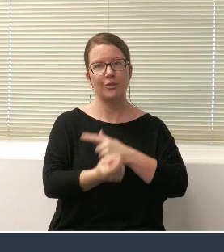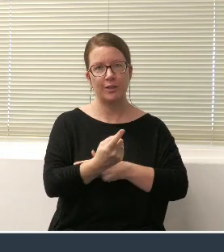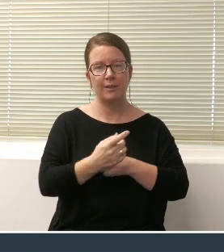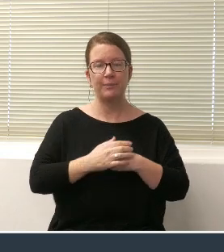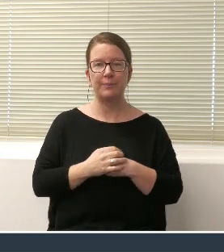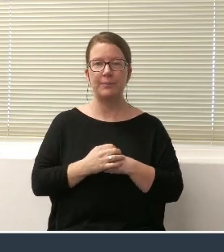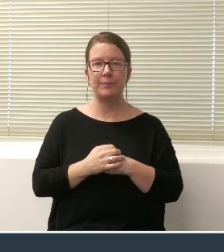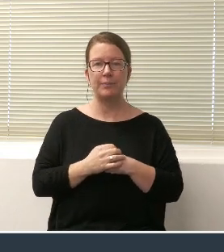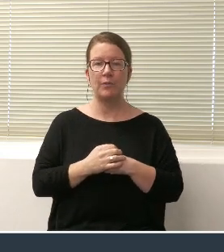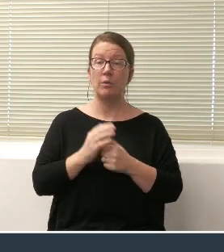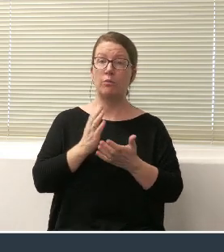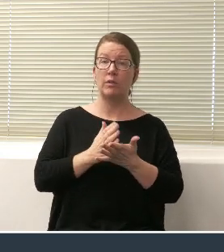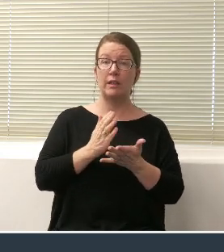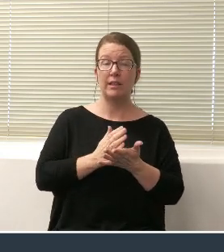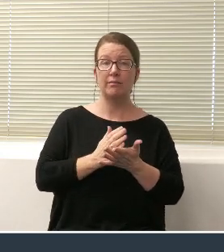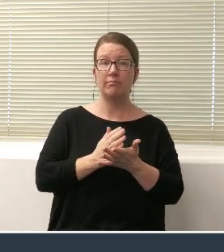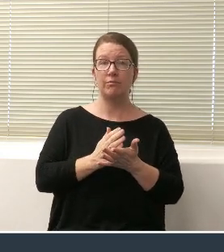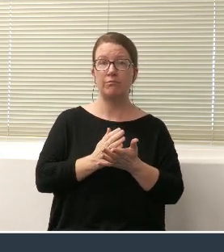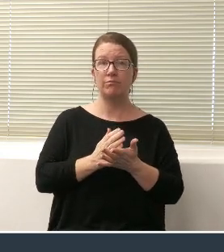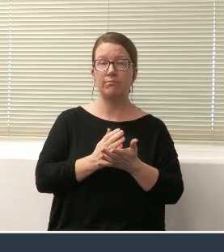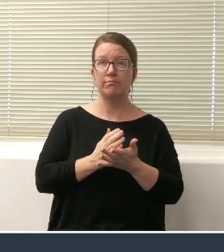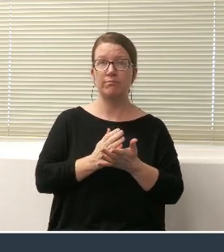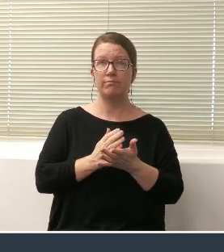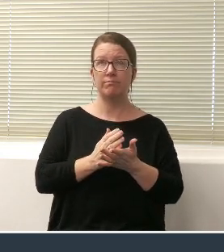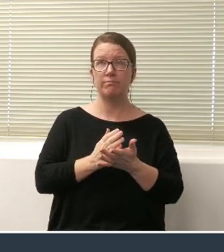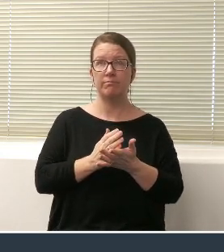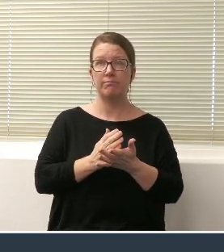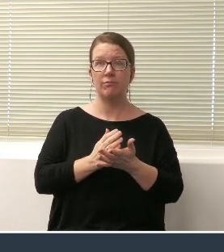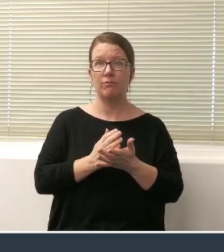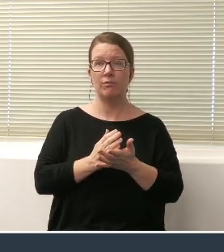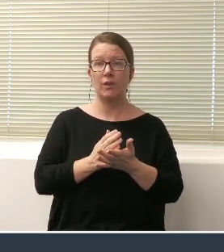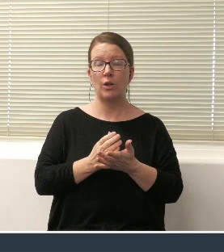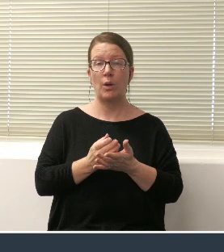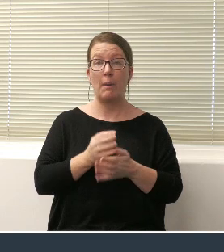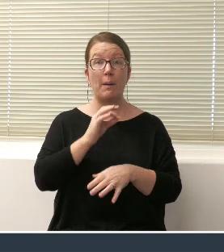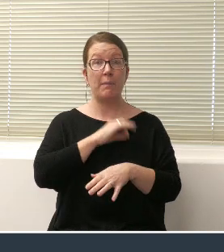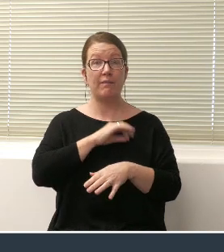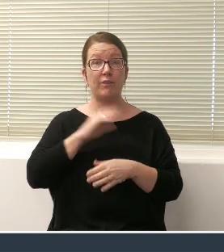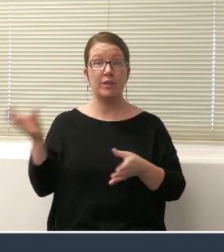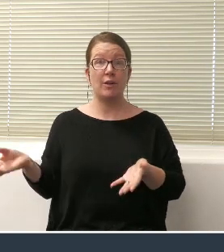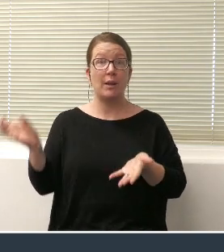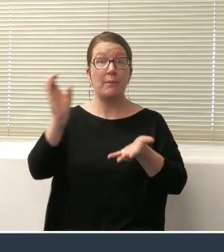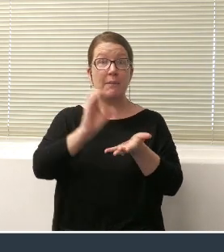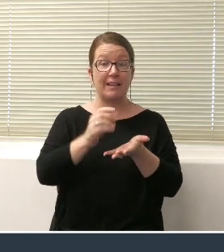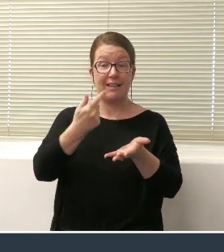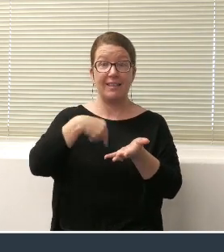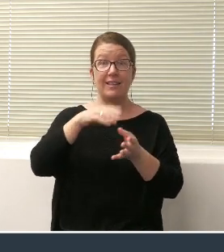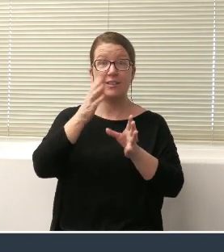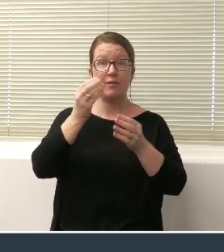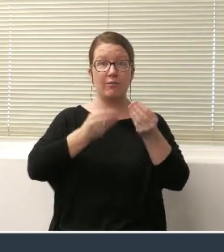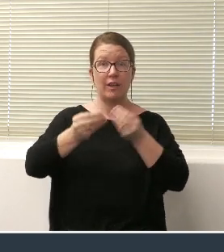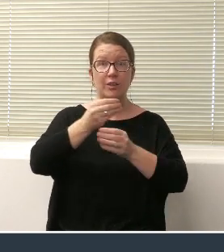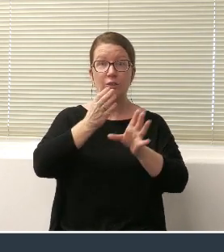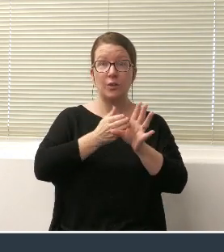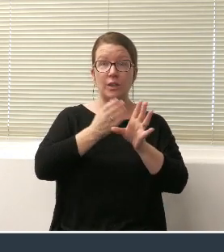The reality is we're not going to be returning a benefit as of 1 July this financial year. It's